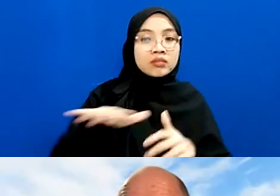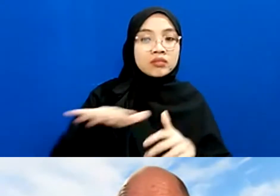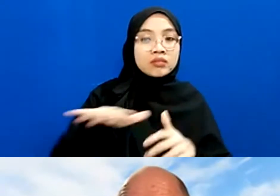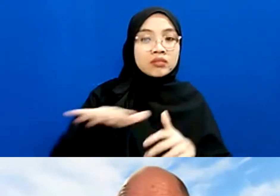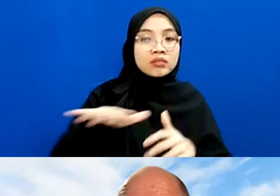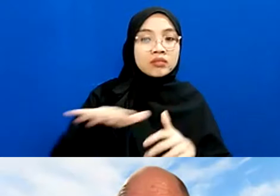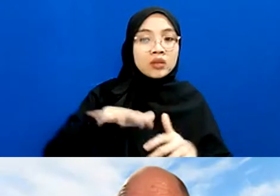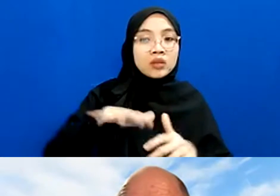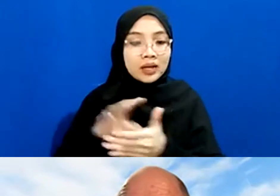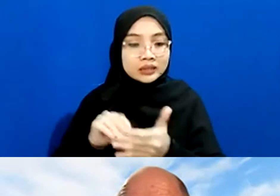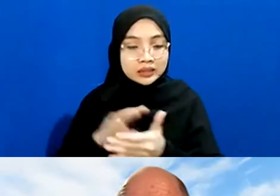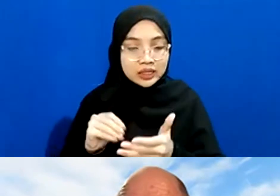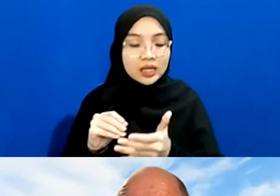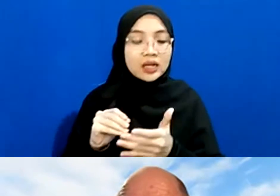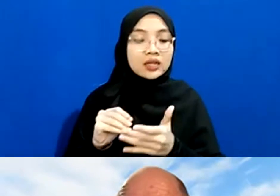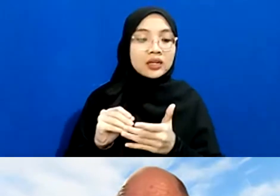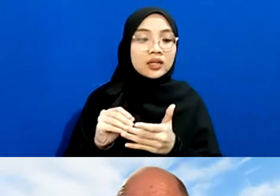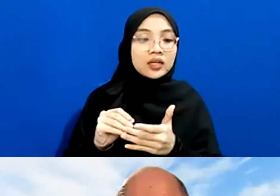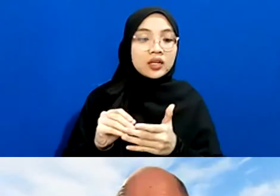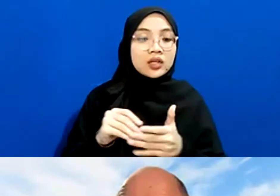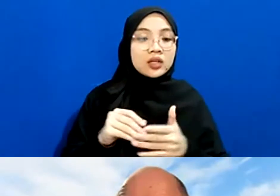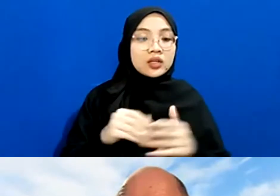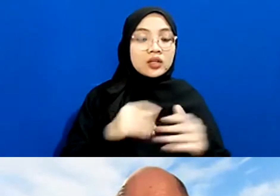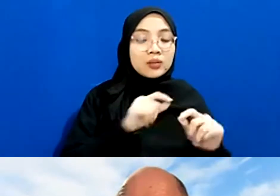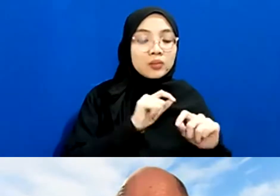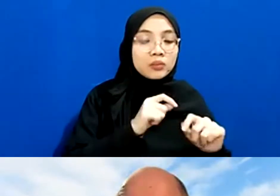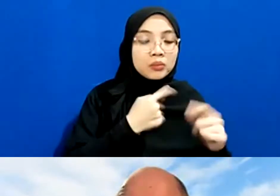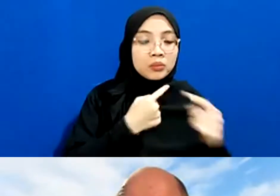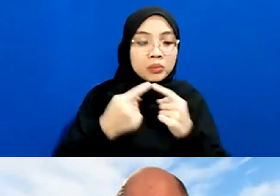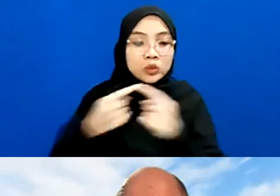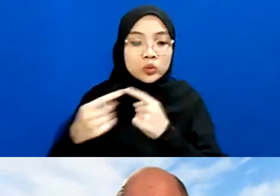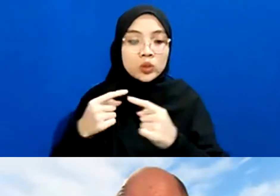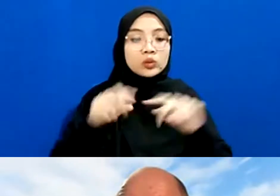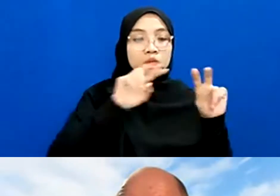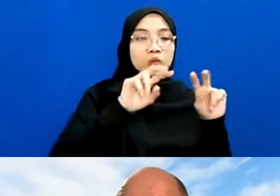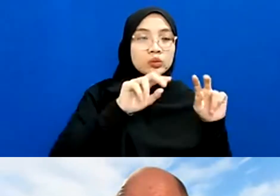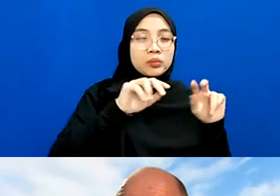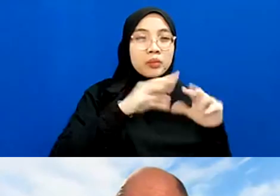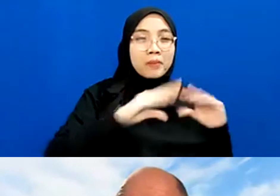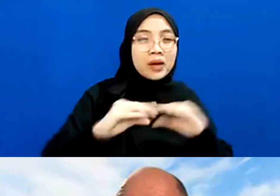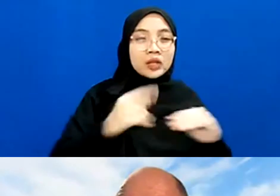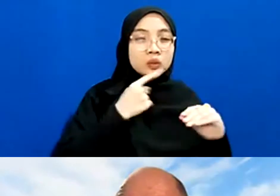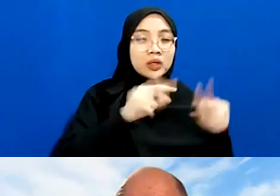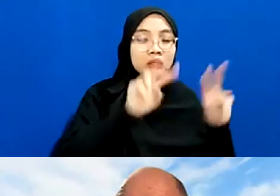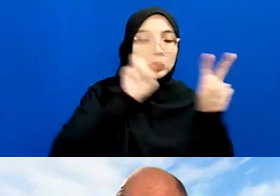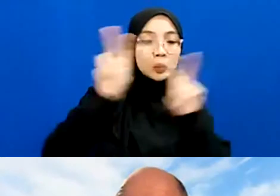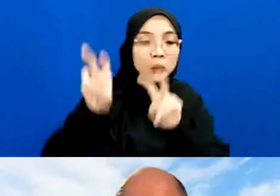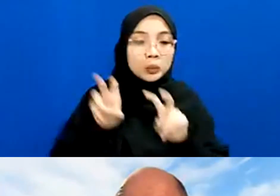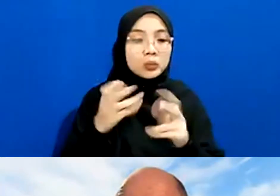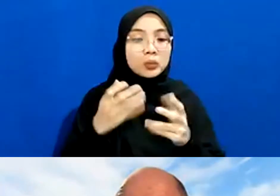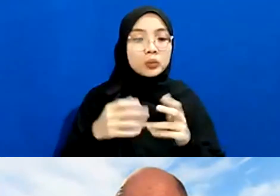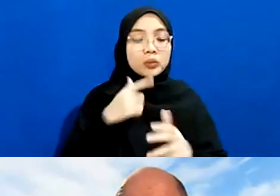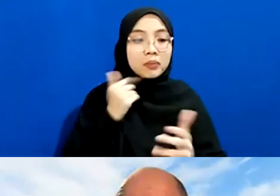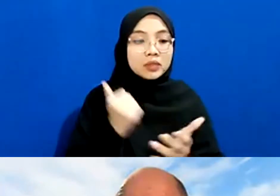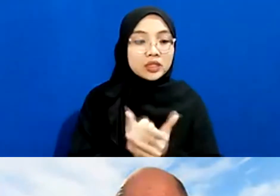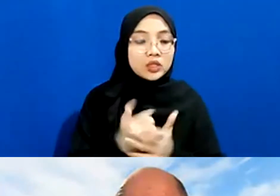and discussing topics which is important to our society,